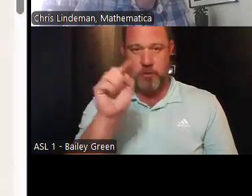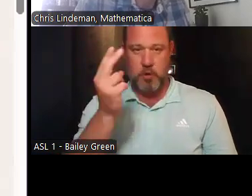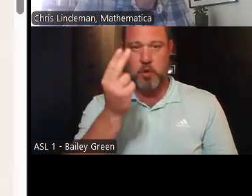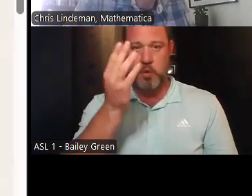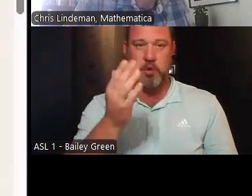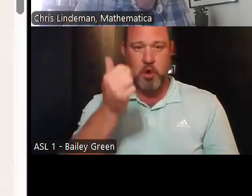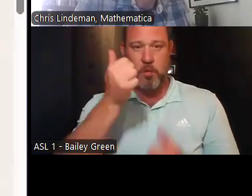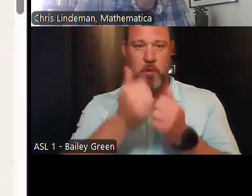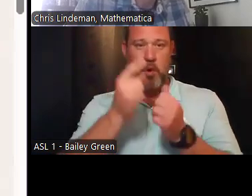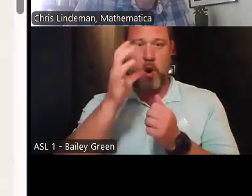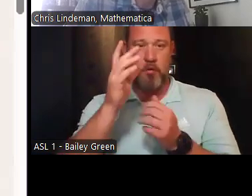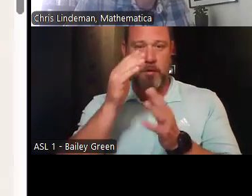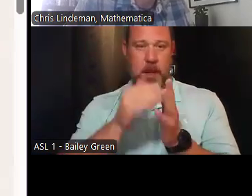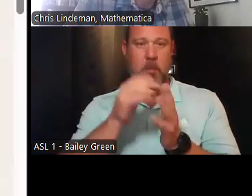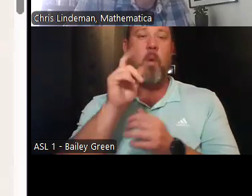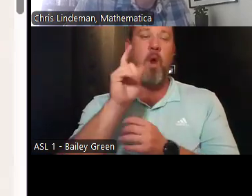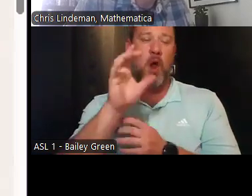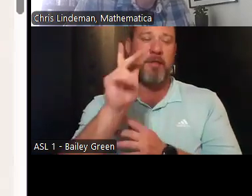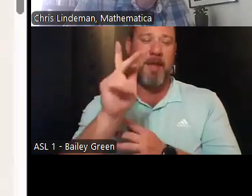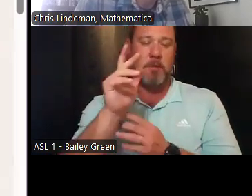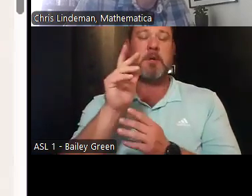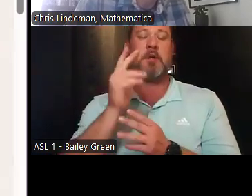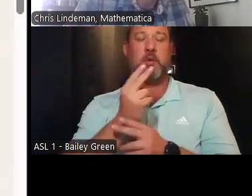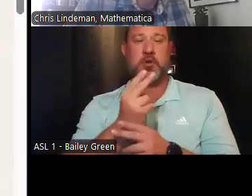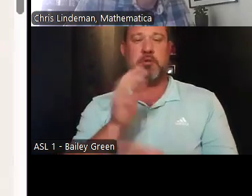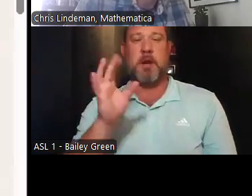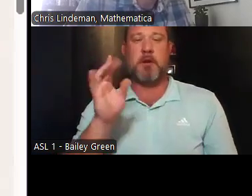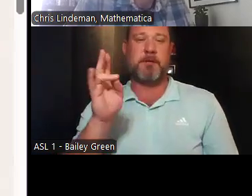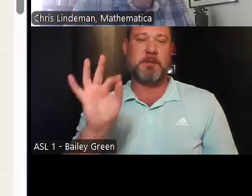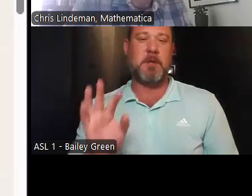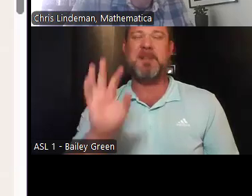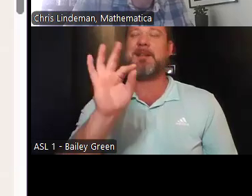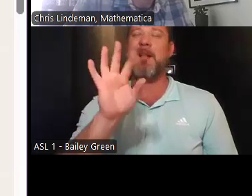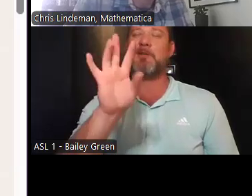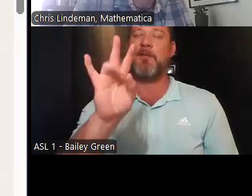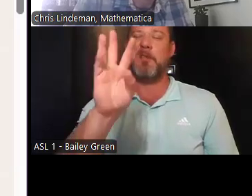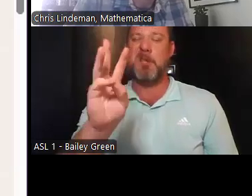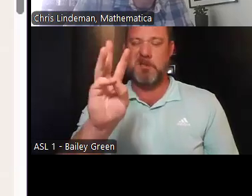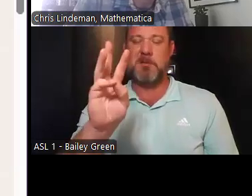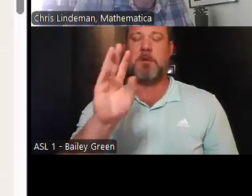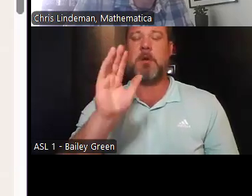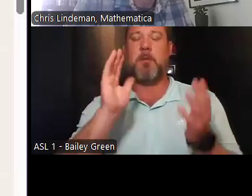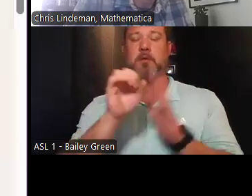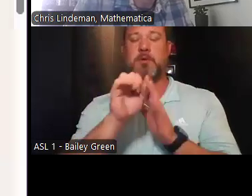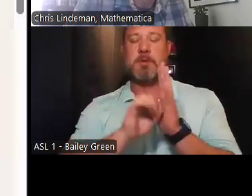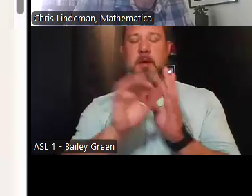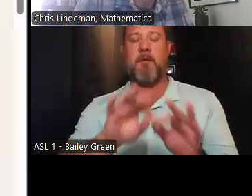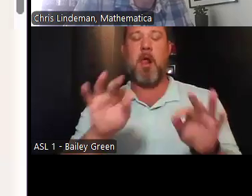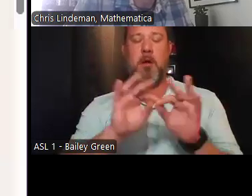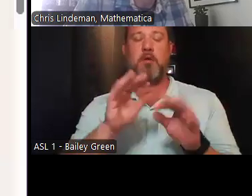per 100,000 Medi-Cal members in Mono County is 976 compared to the statewide value, which is well